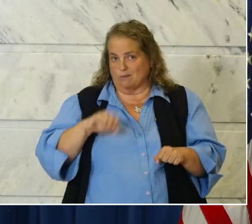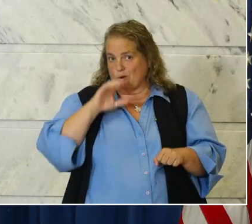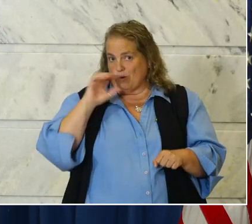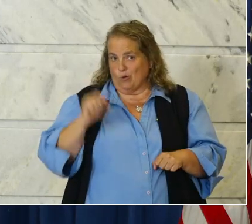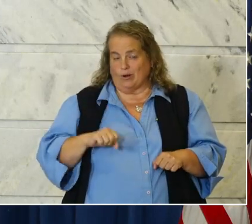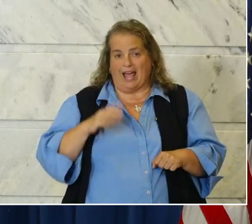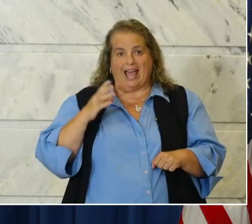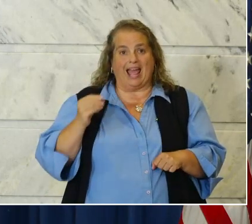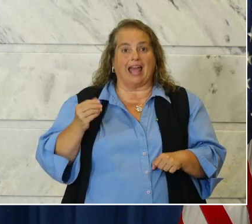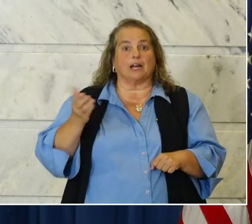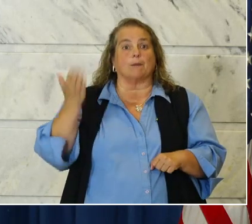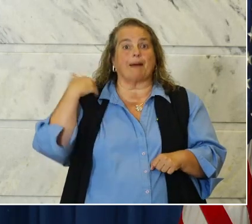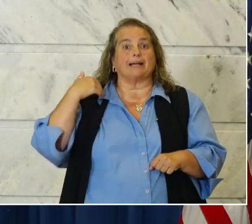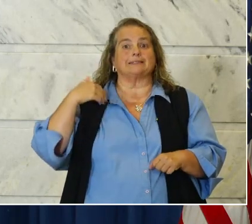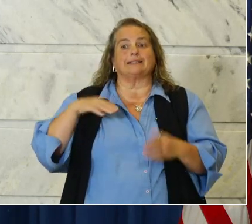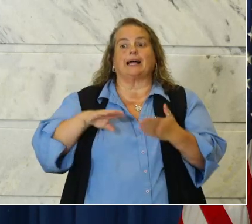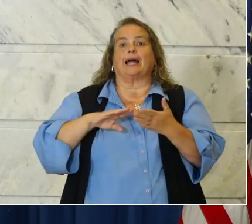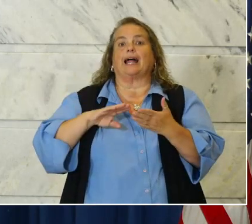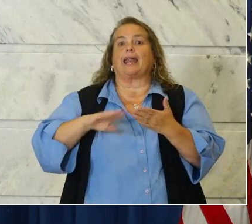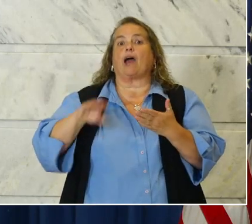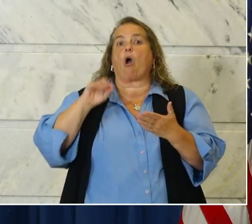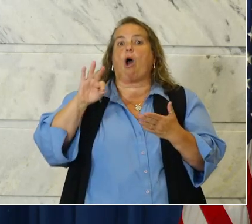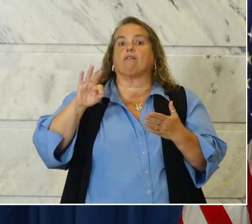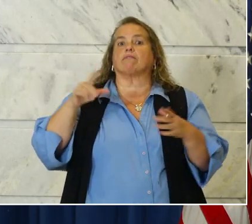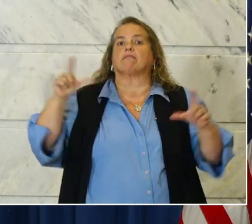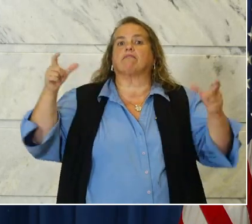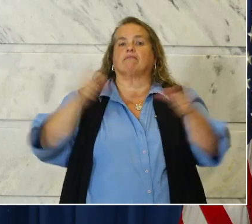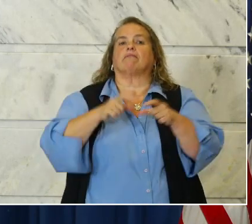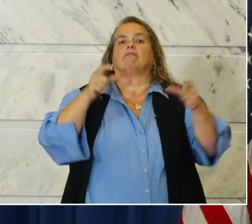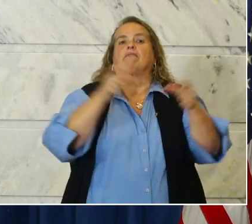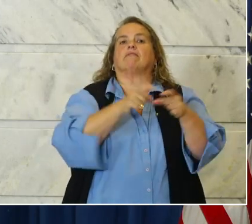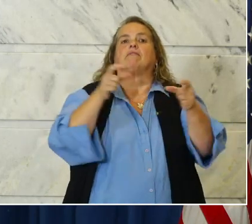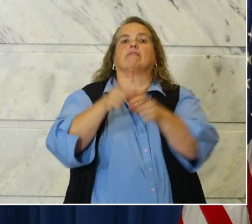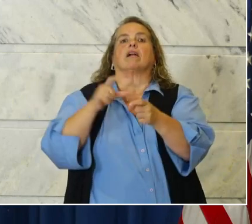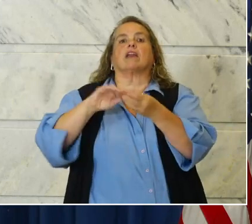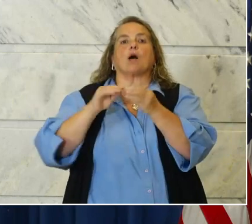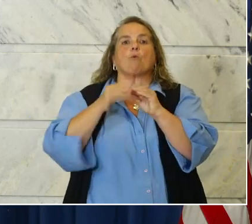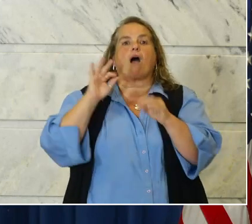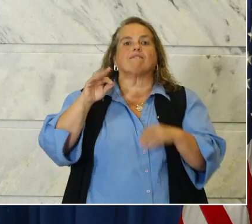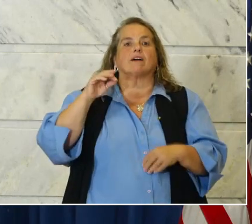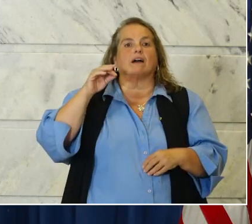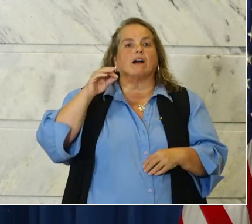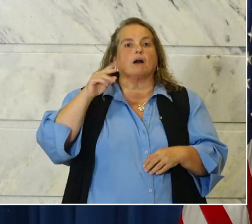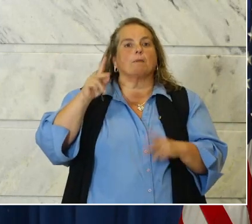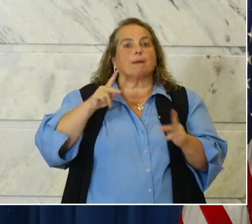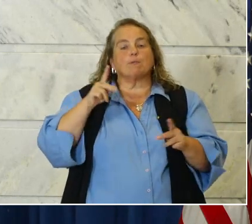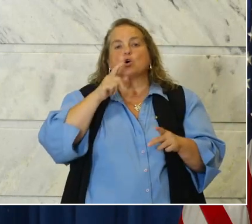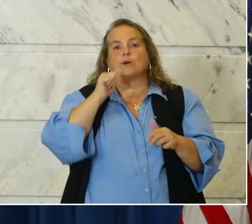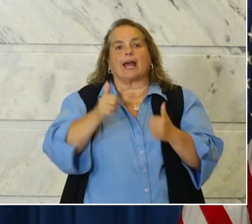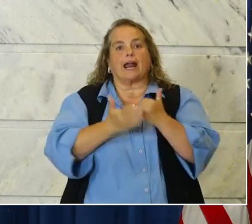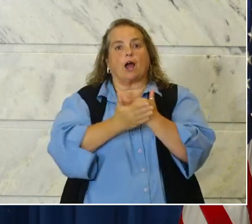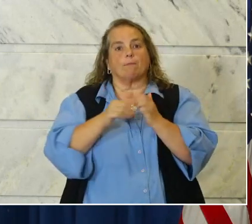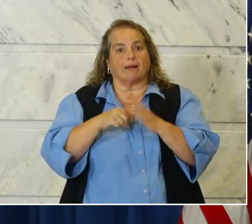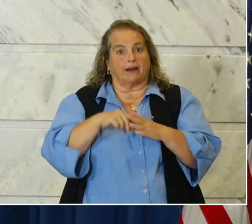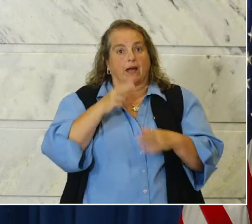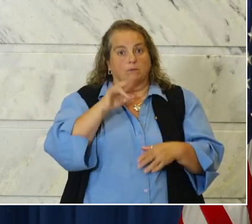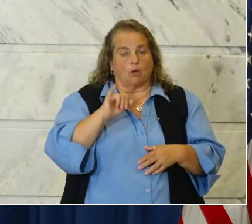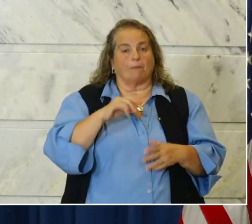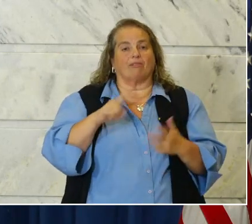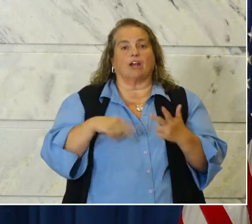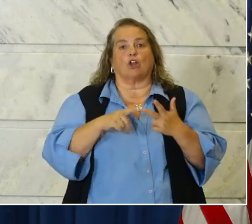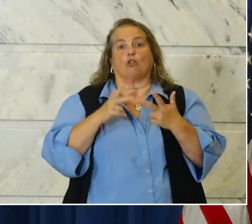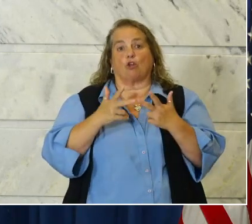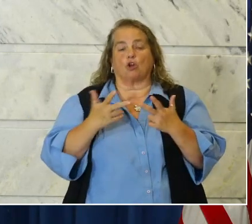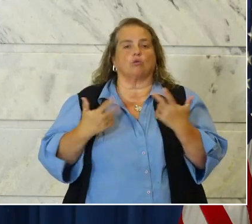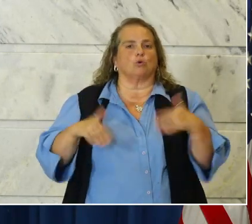layoffs that left us in a position where the manpower and the technology wasn't there. And then the third is just the most